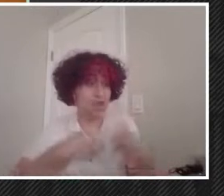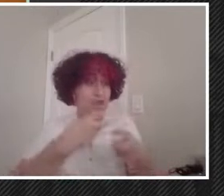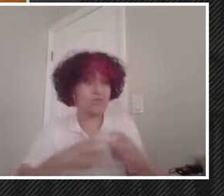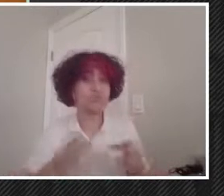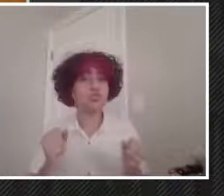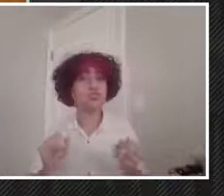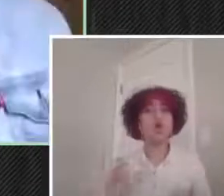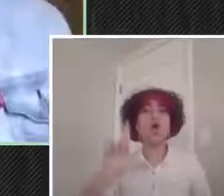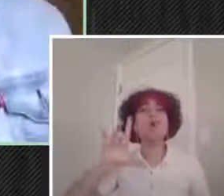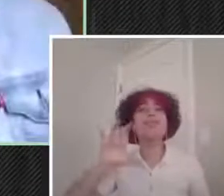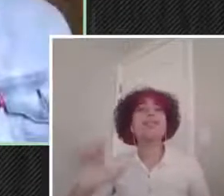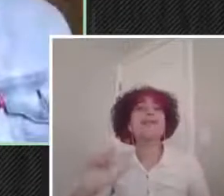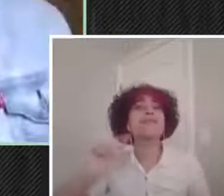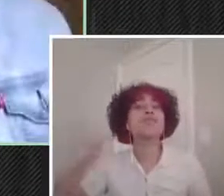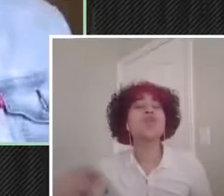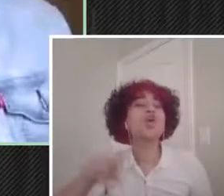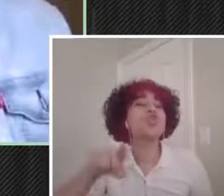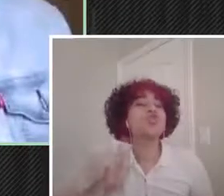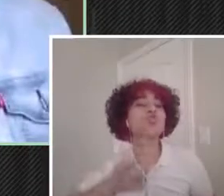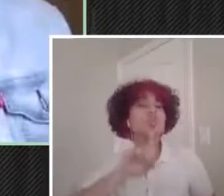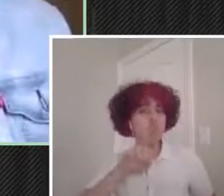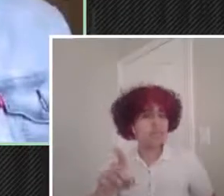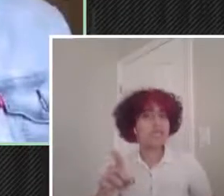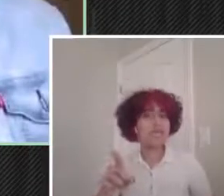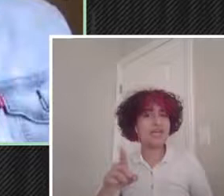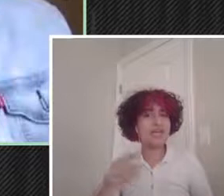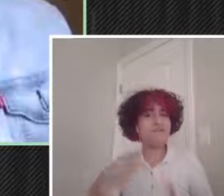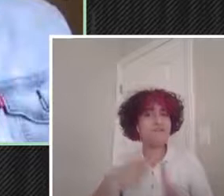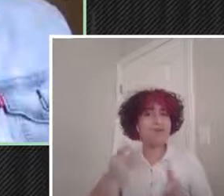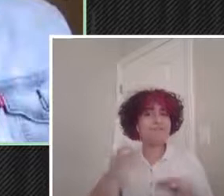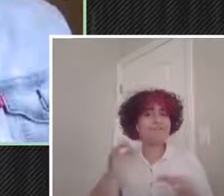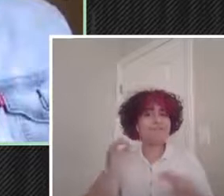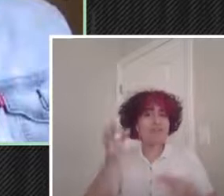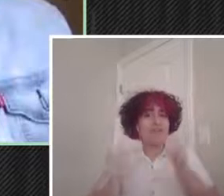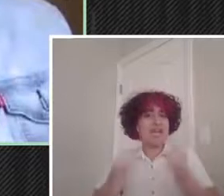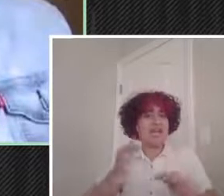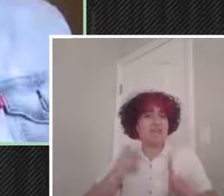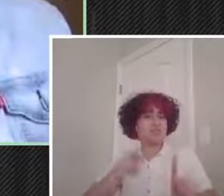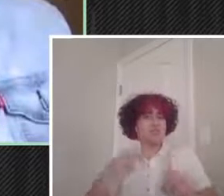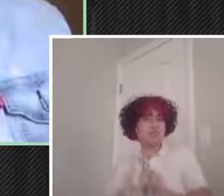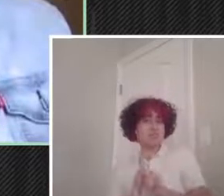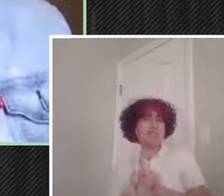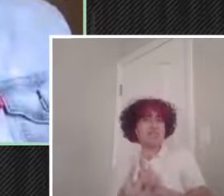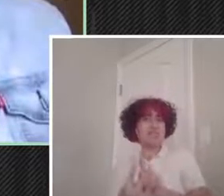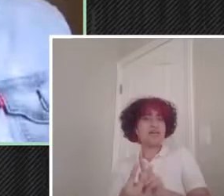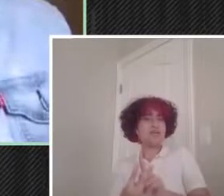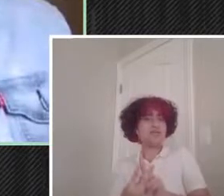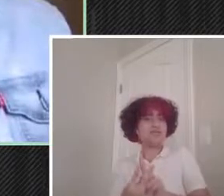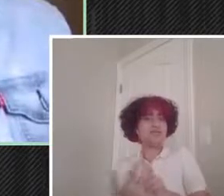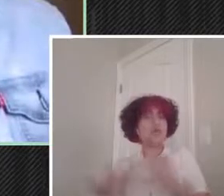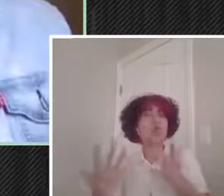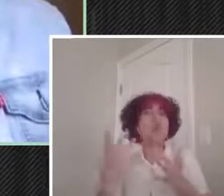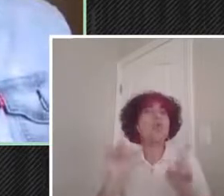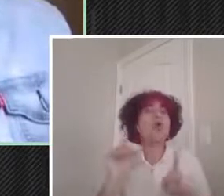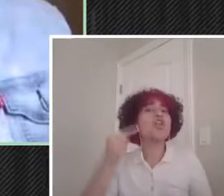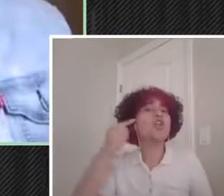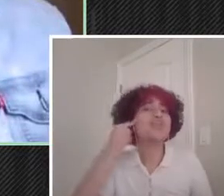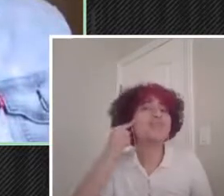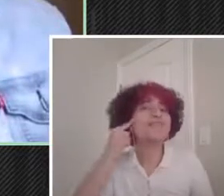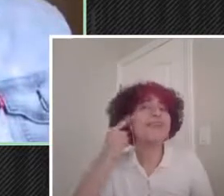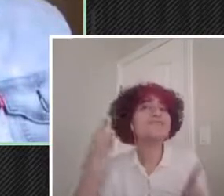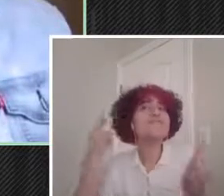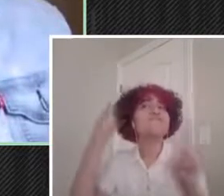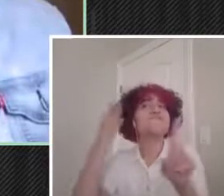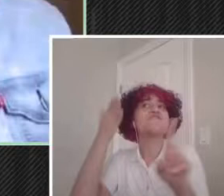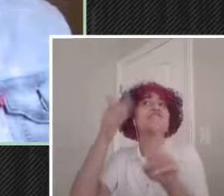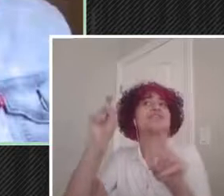police accountability and from a litigation perspective, what are we on the verge of changing, and where do we need to be setting our sights for long